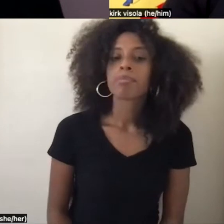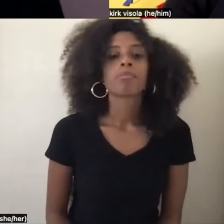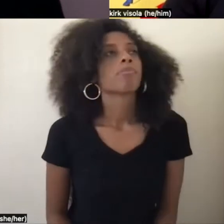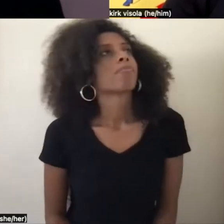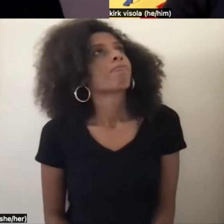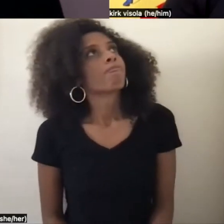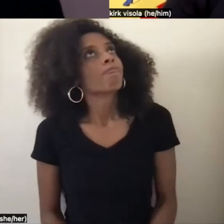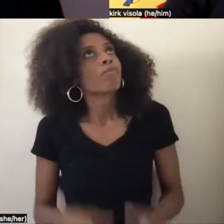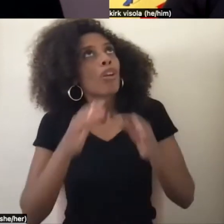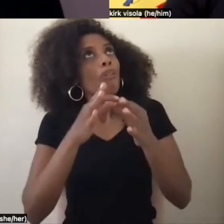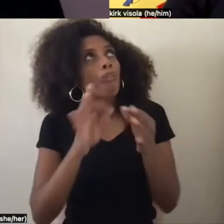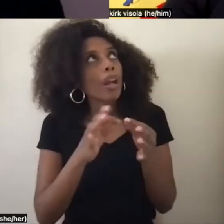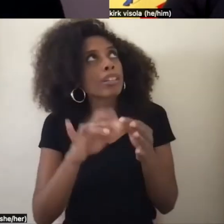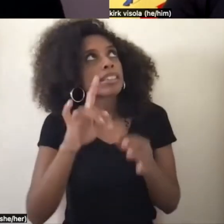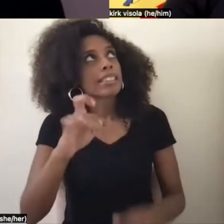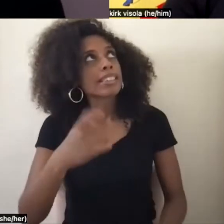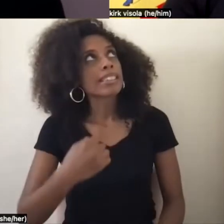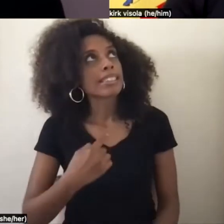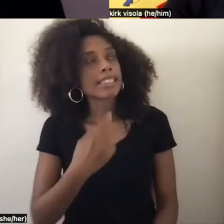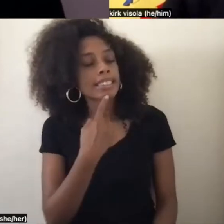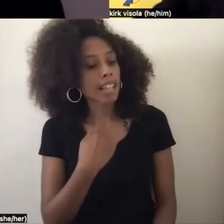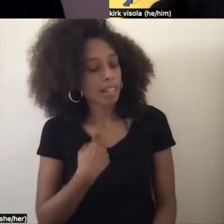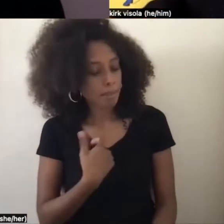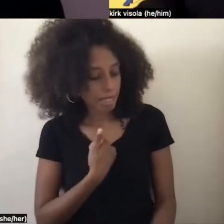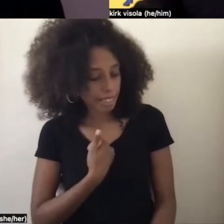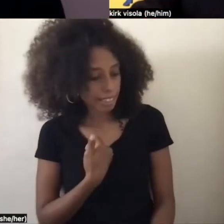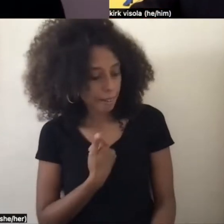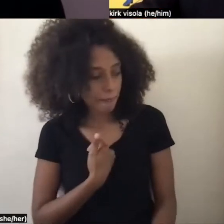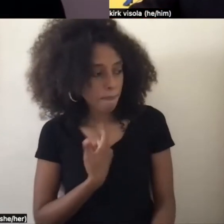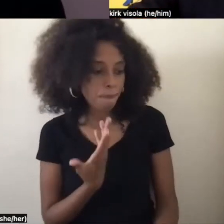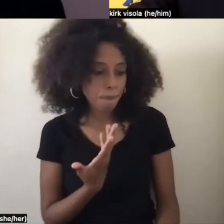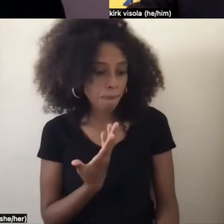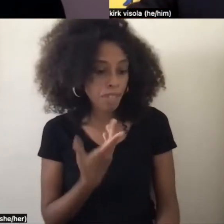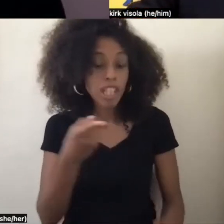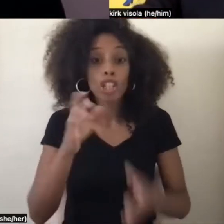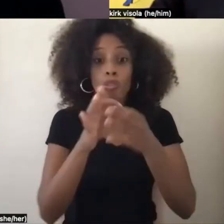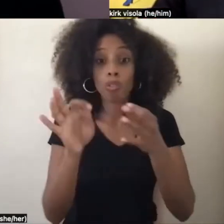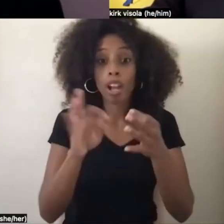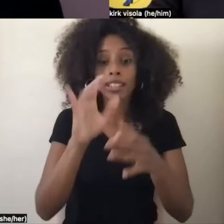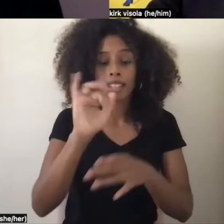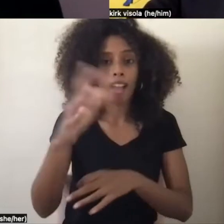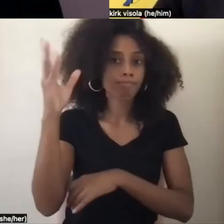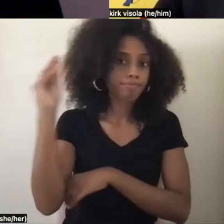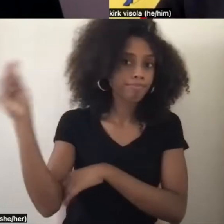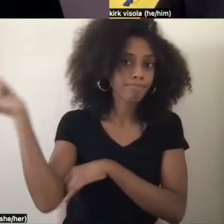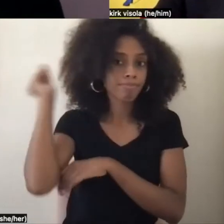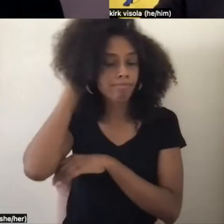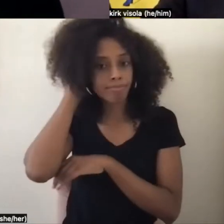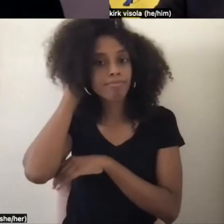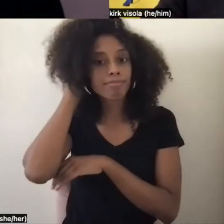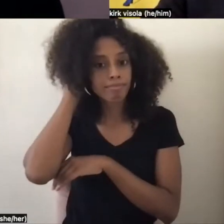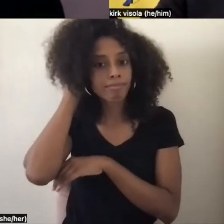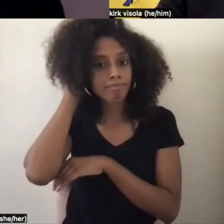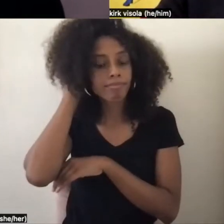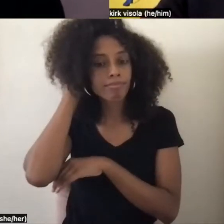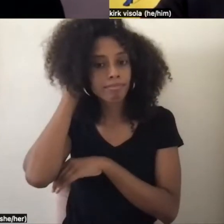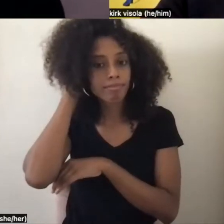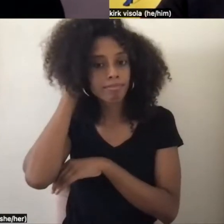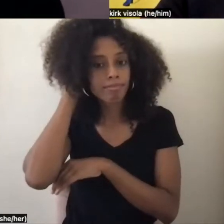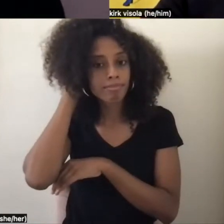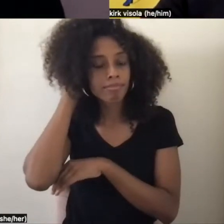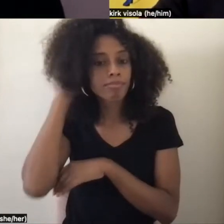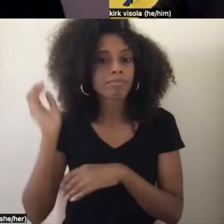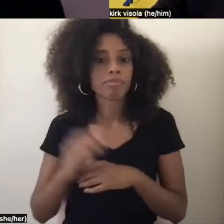Phrases that I have to tell myself. There's a phrase that sticks with me. It was given to me by my